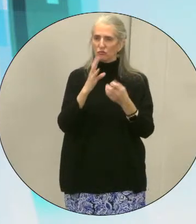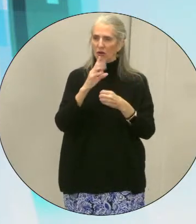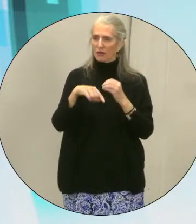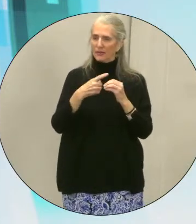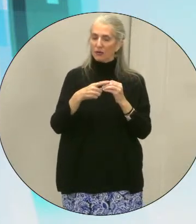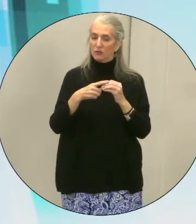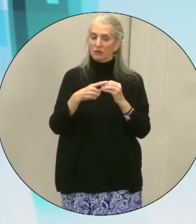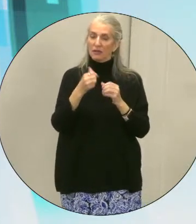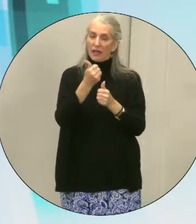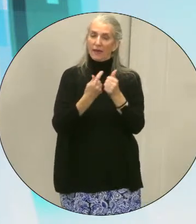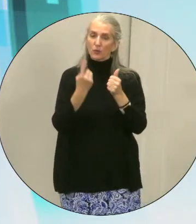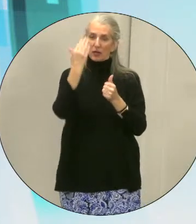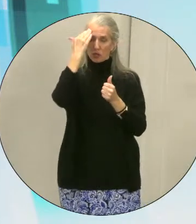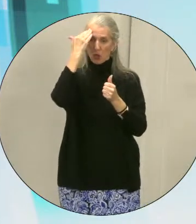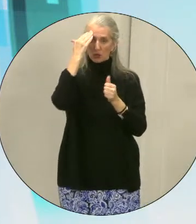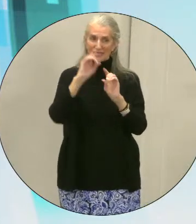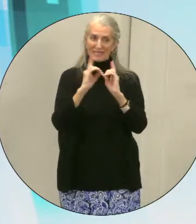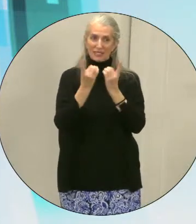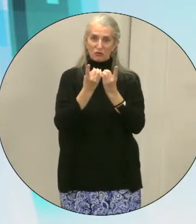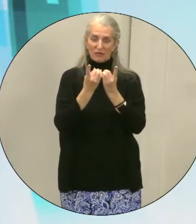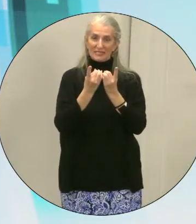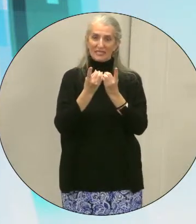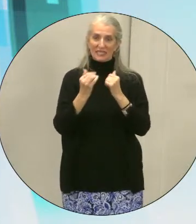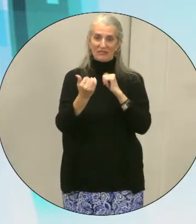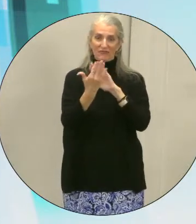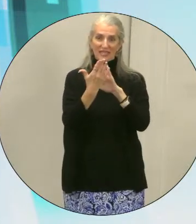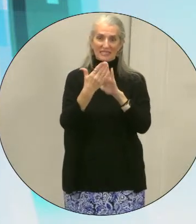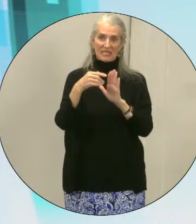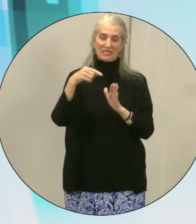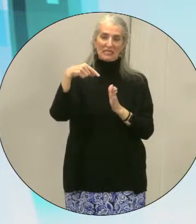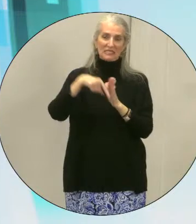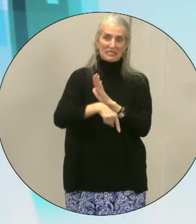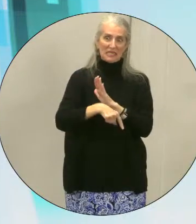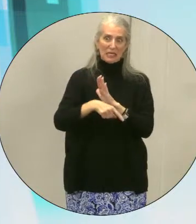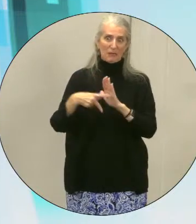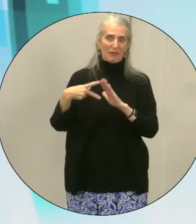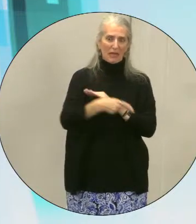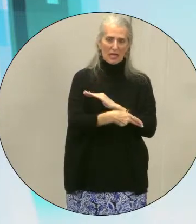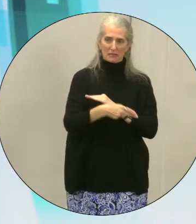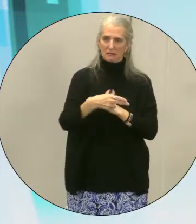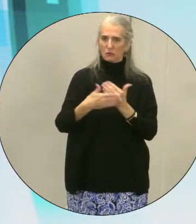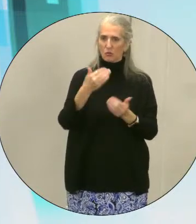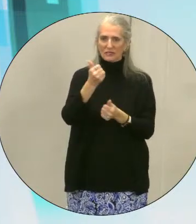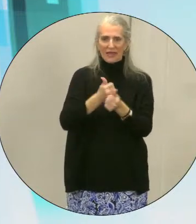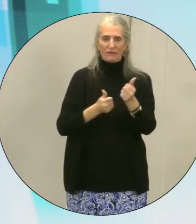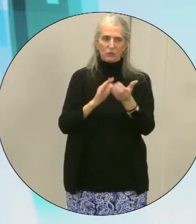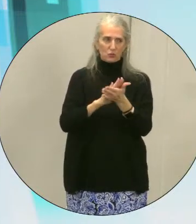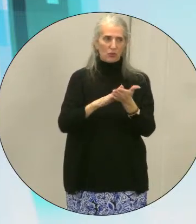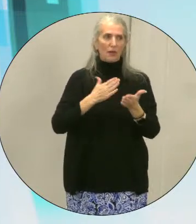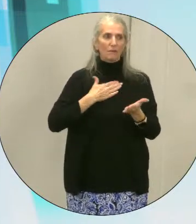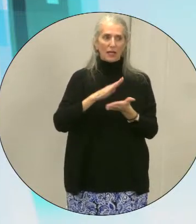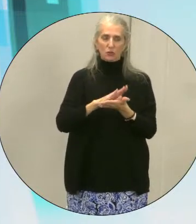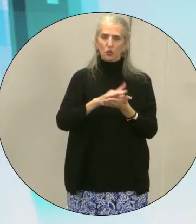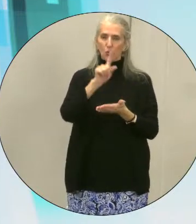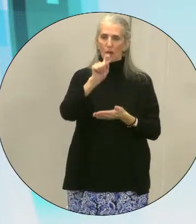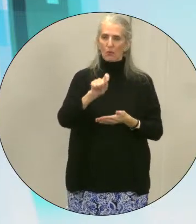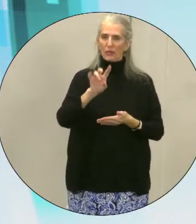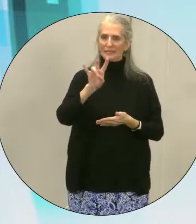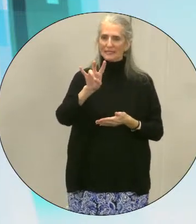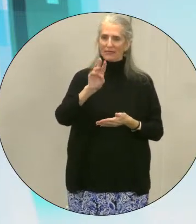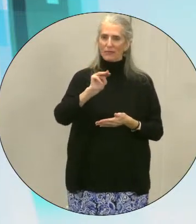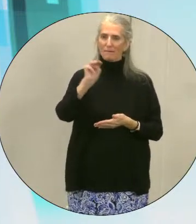knows that the district is facing deep cuts at almost every school. My school, it's $1.7 million